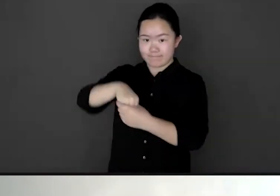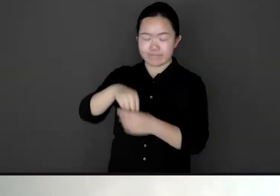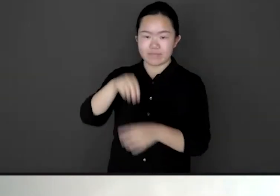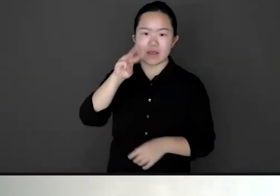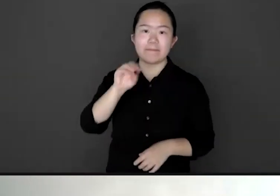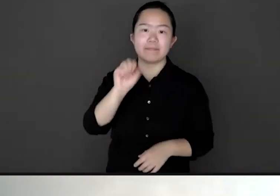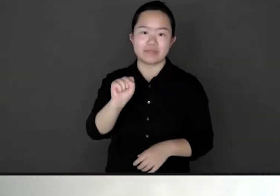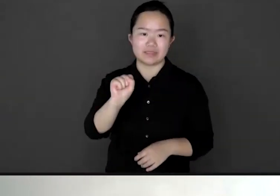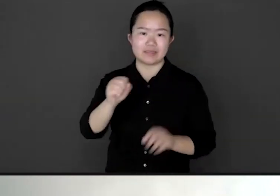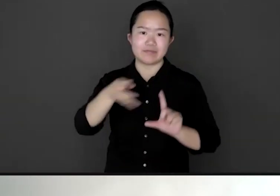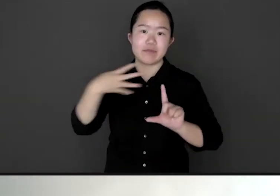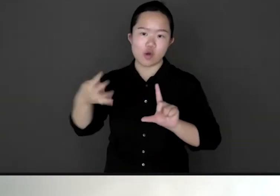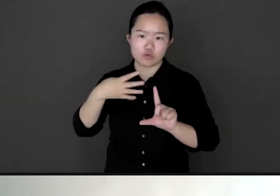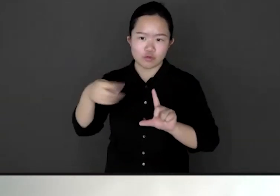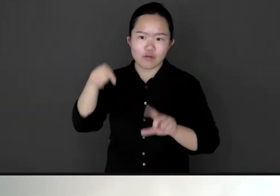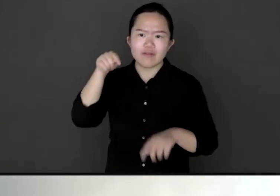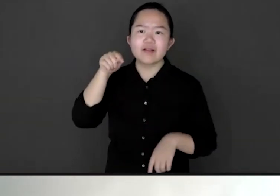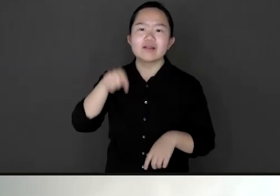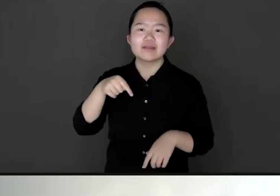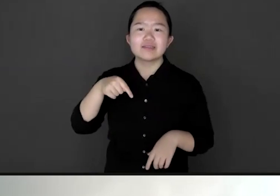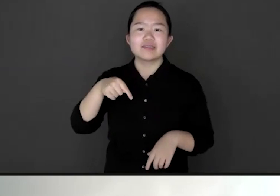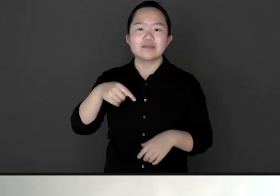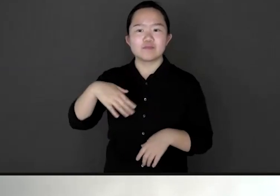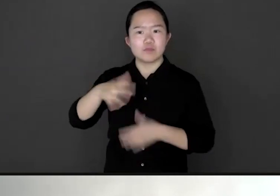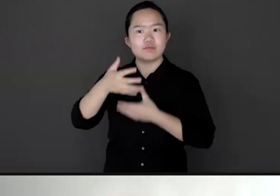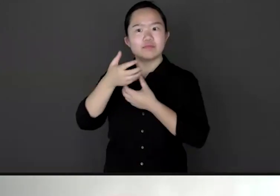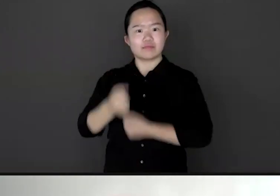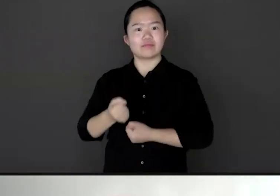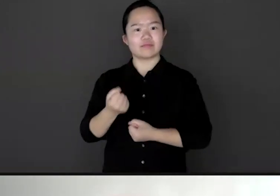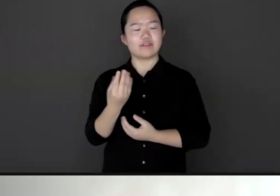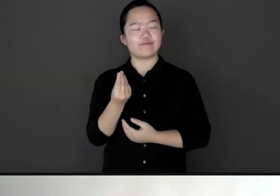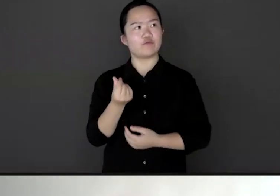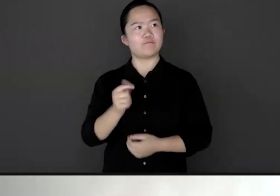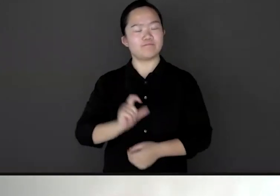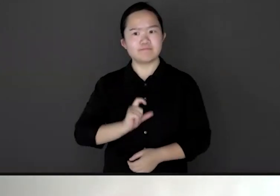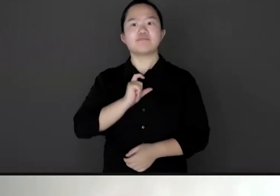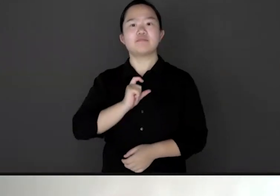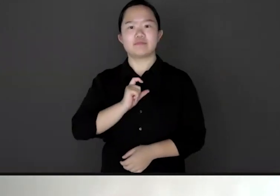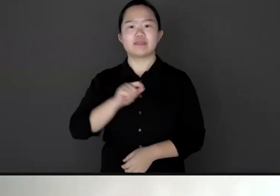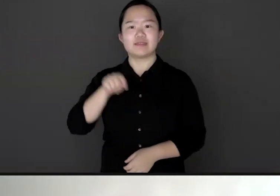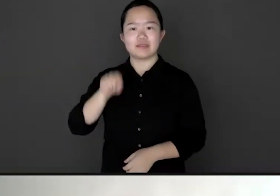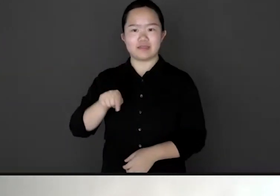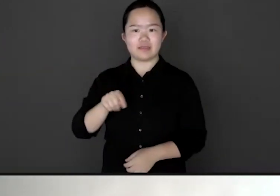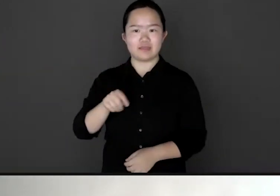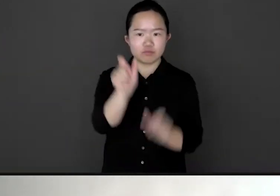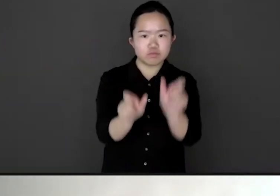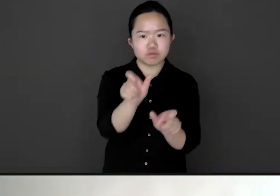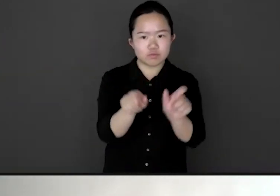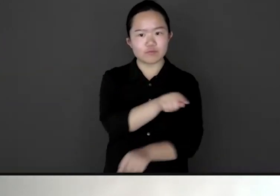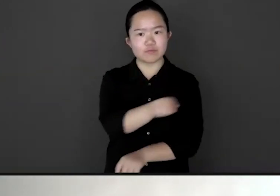face than it might have been previously. And we're more confident to put that message out to people than we might have been in the